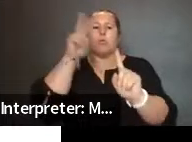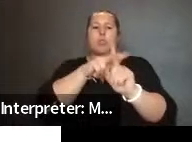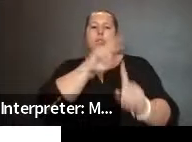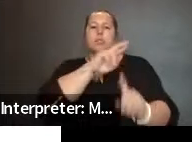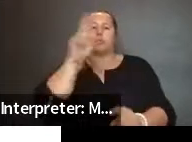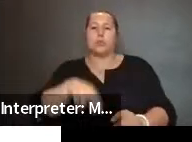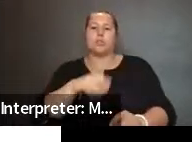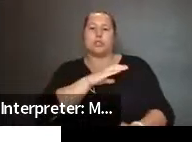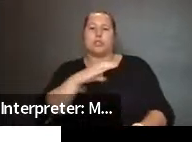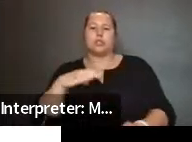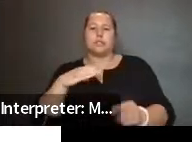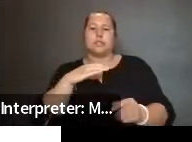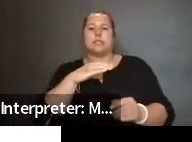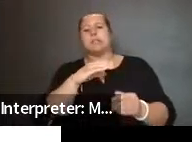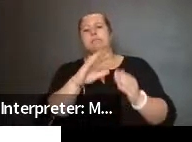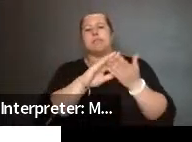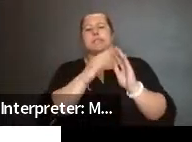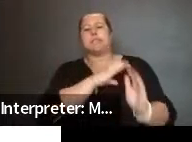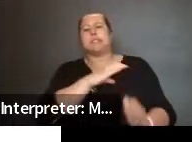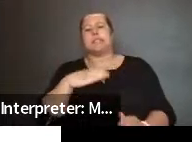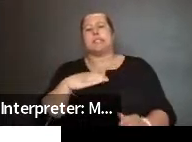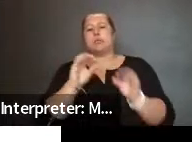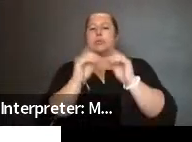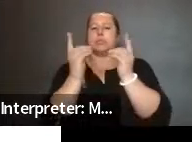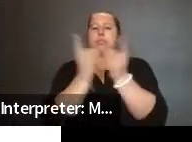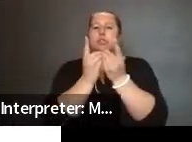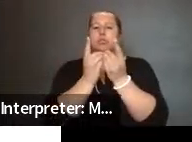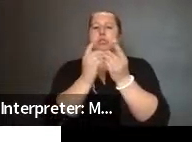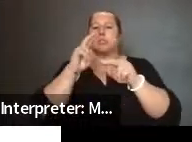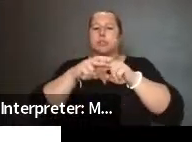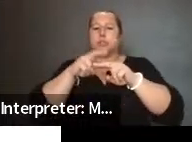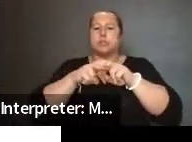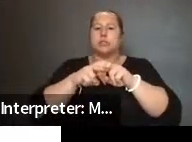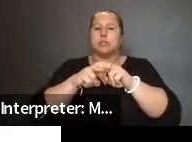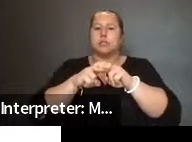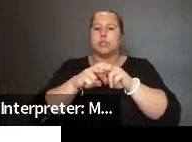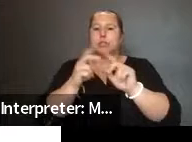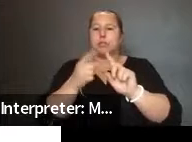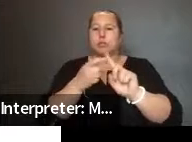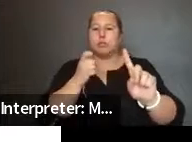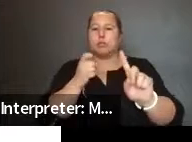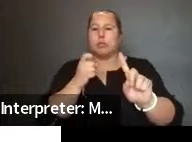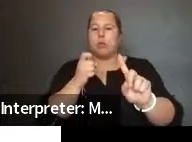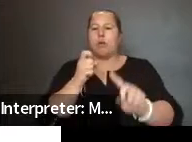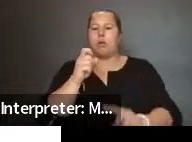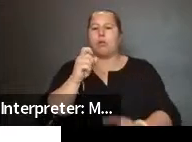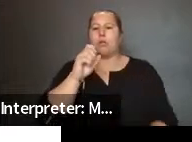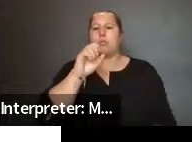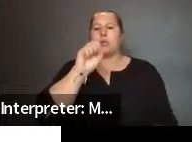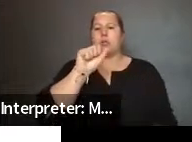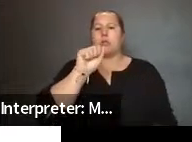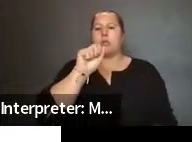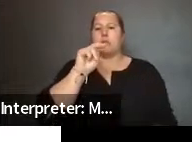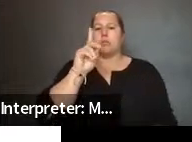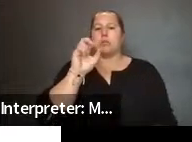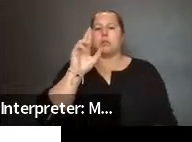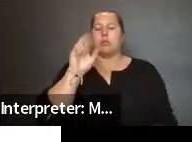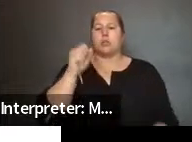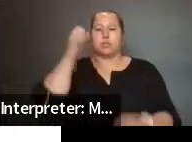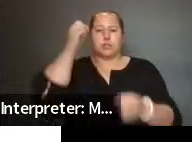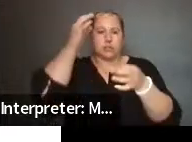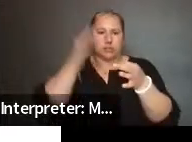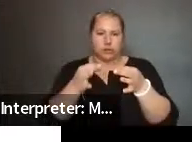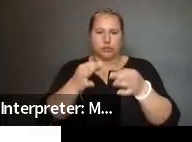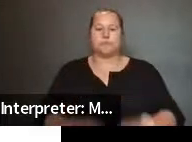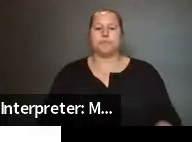known as the Sanders decision. It's important to note that although the decision uses